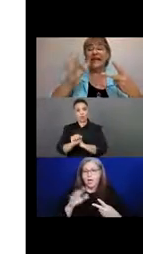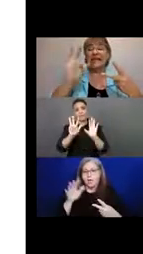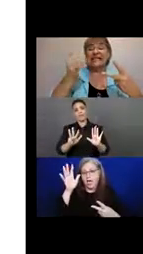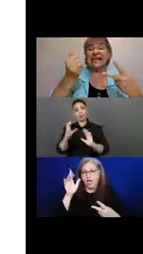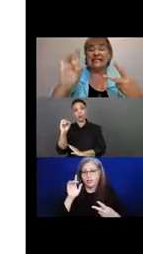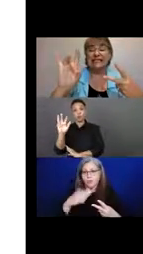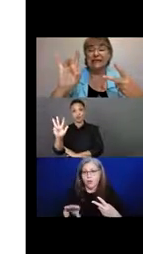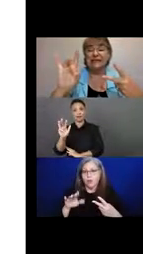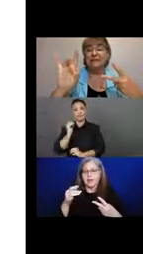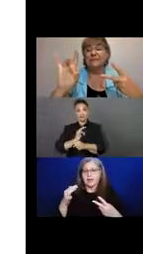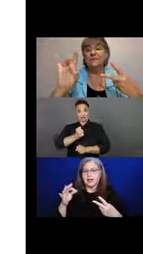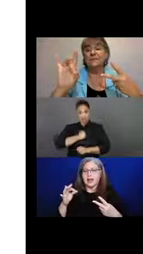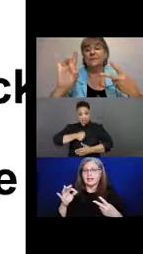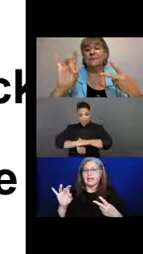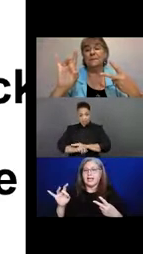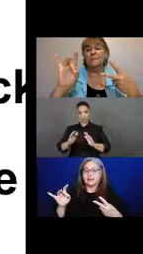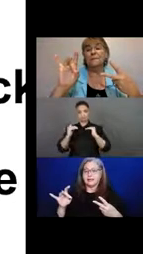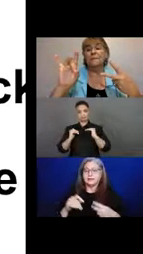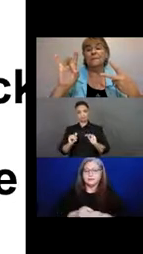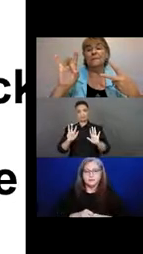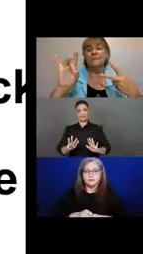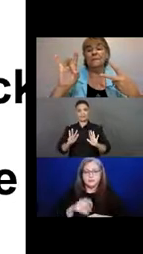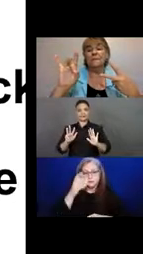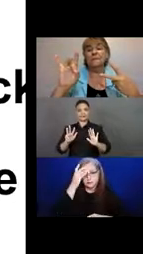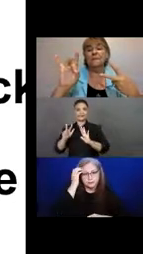born in 1918.